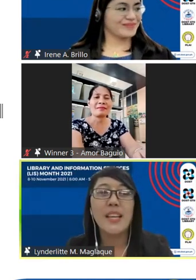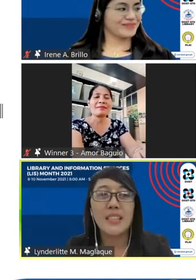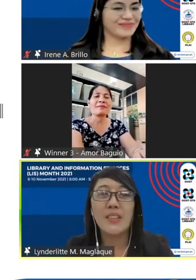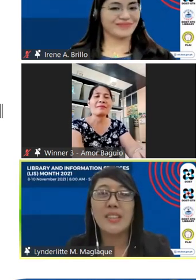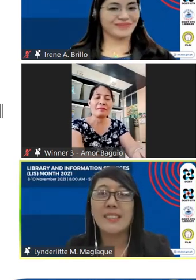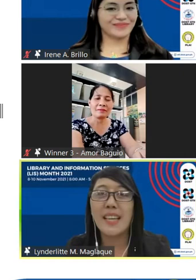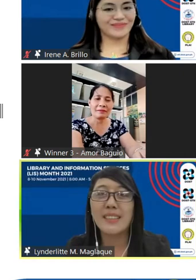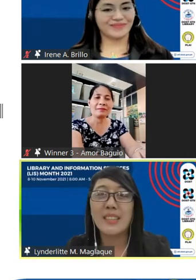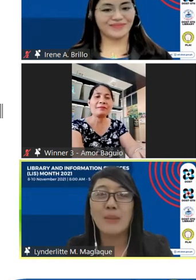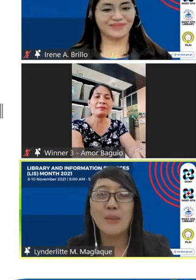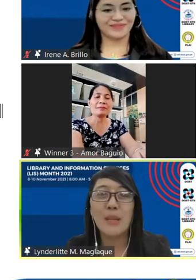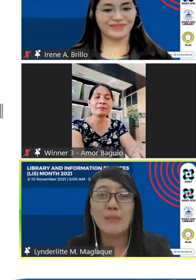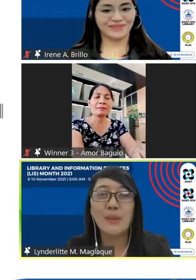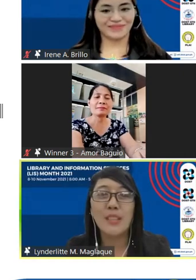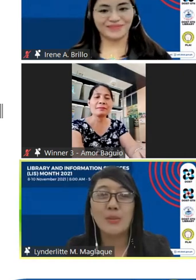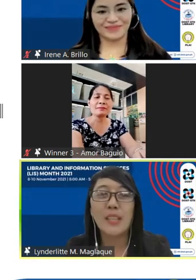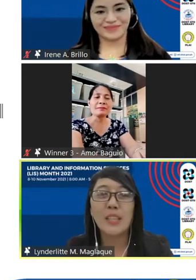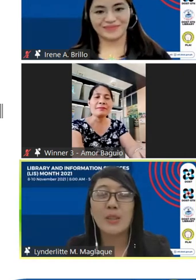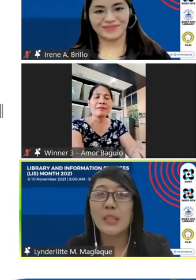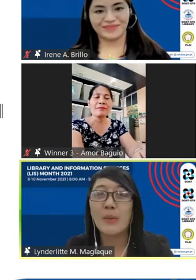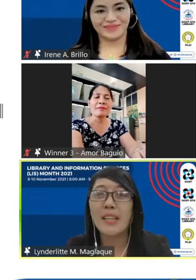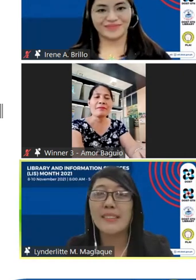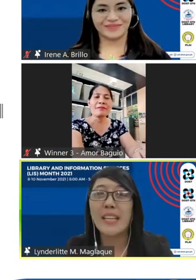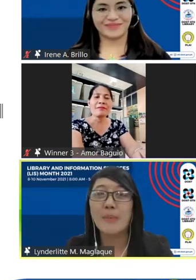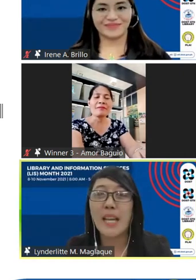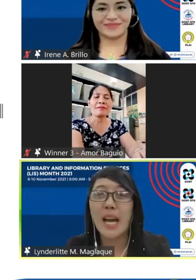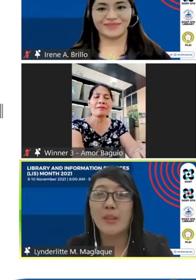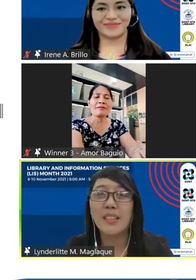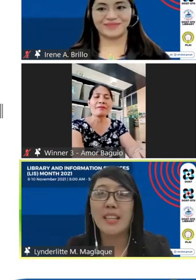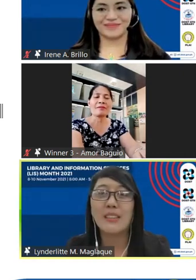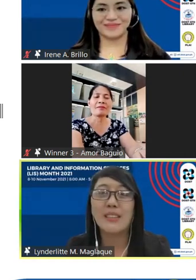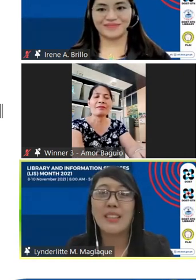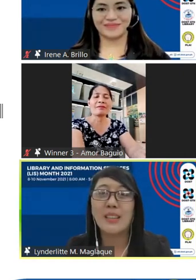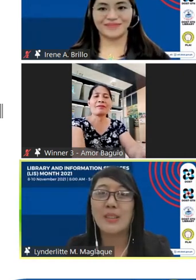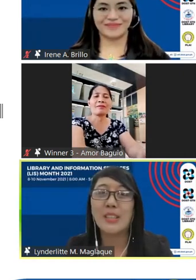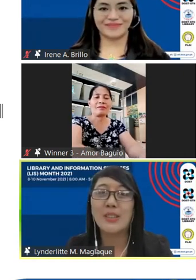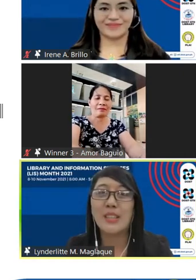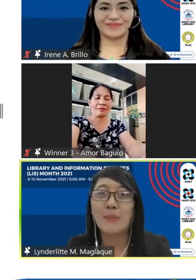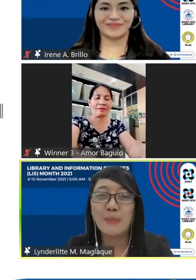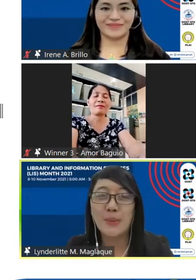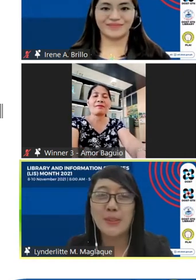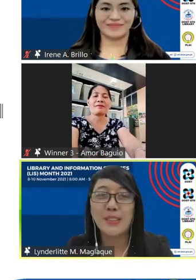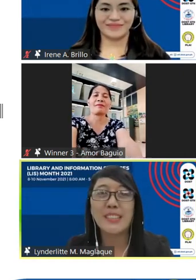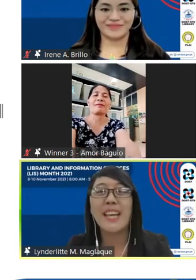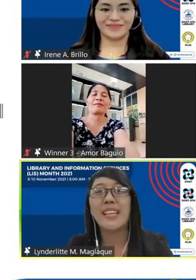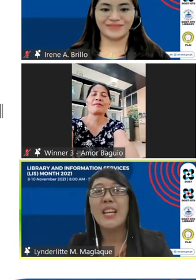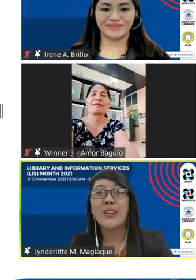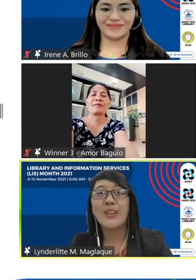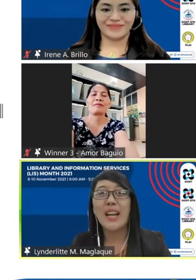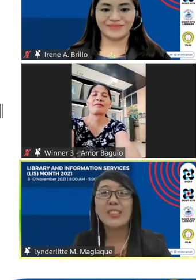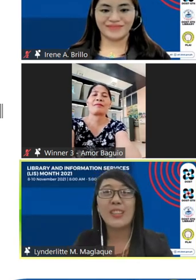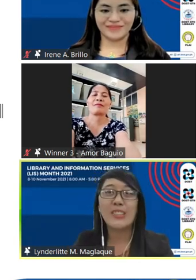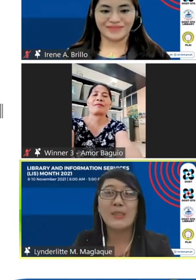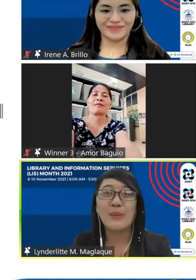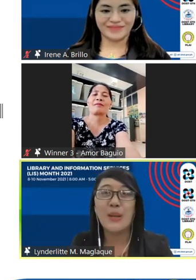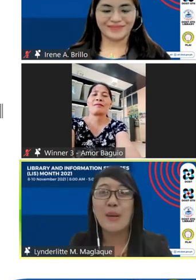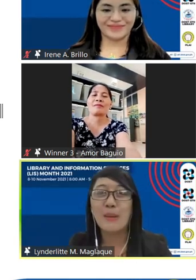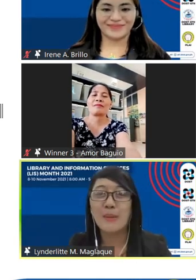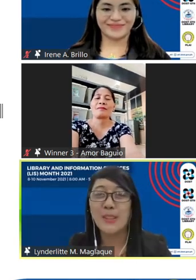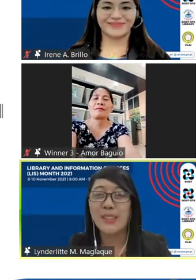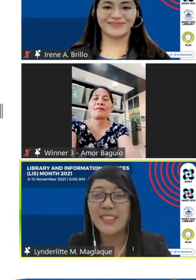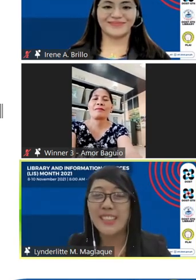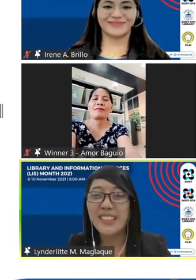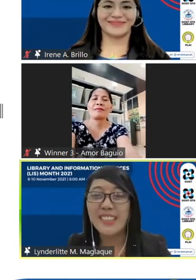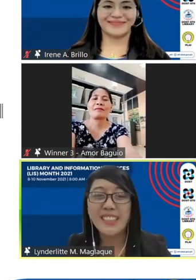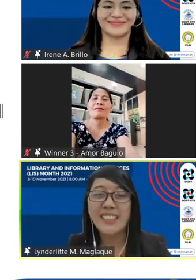Roads, given this 10th day of November 2021, signed by our director, Director Richard P. Burgos. Again, congratulations po,